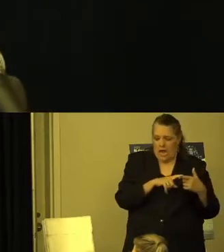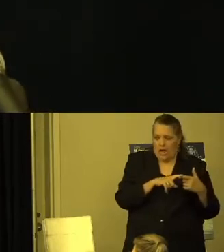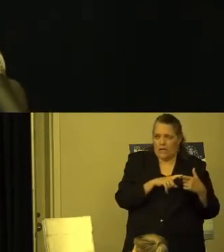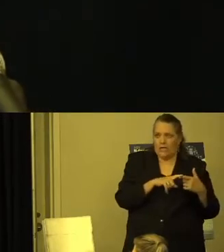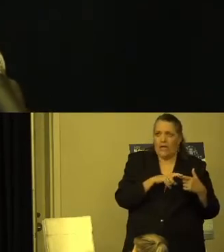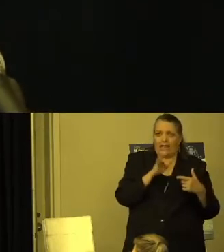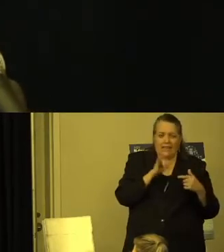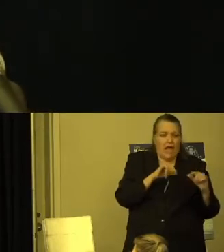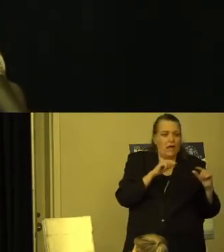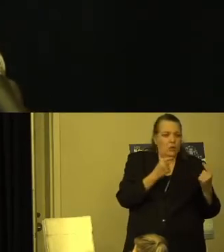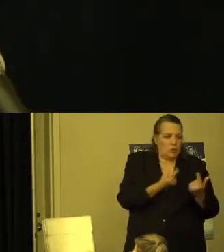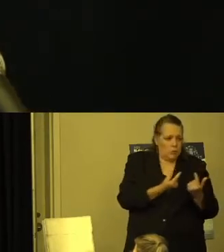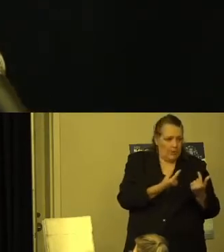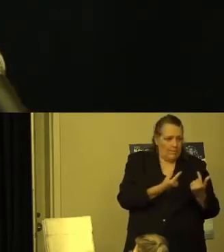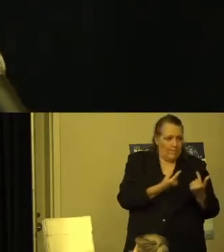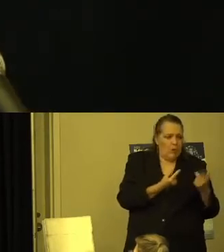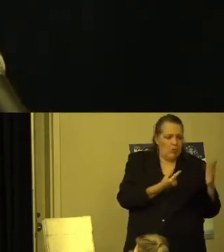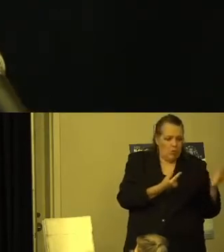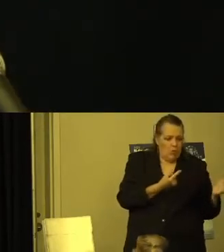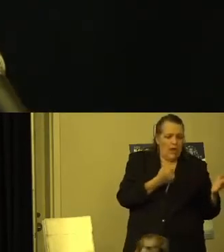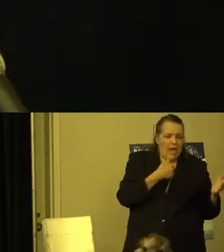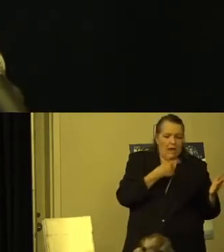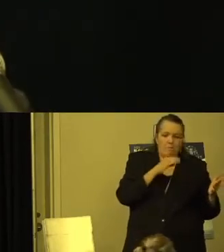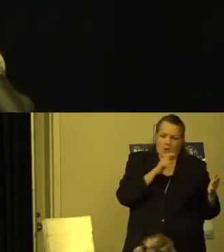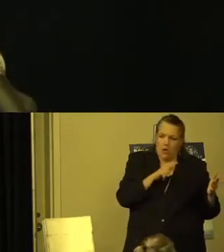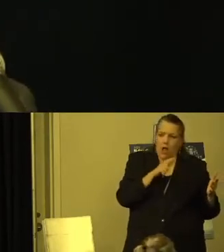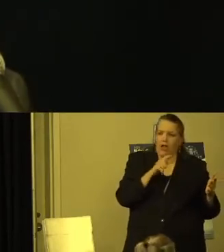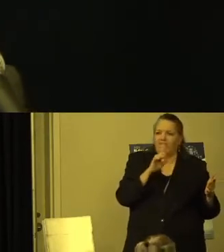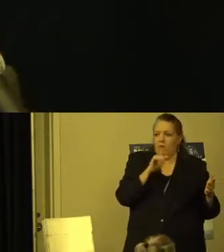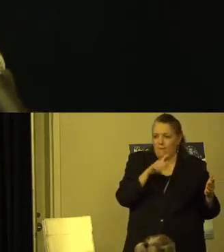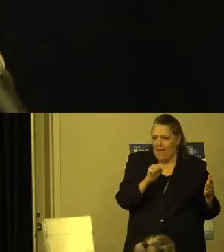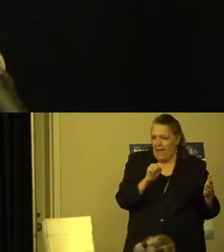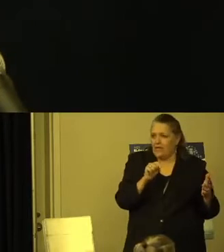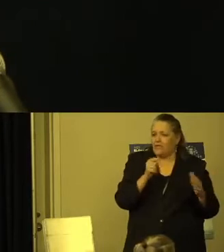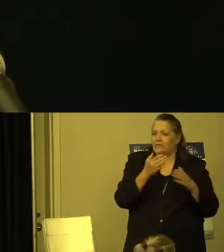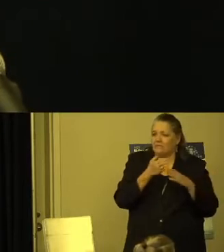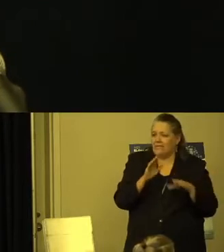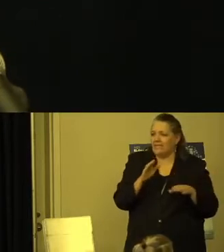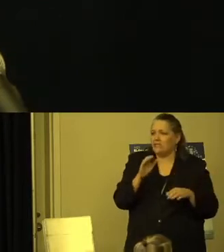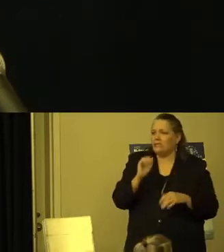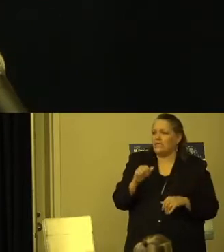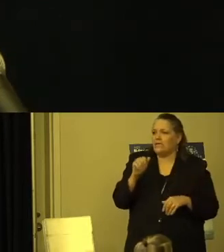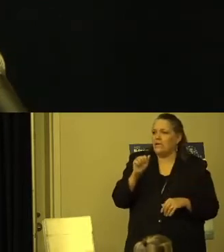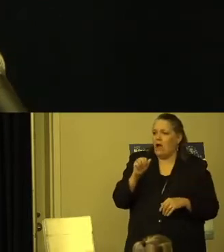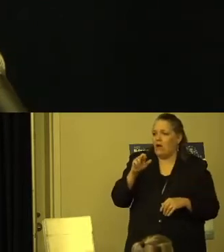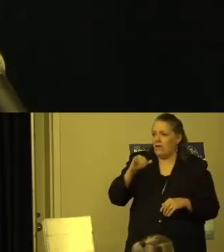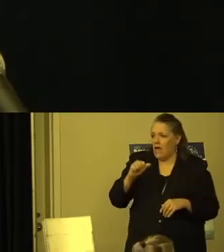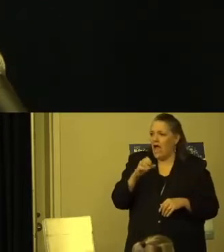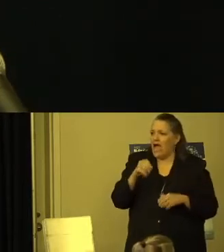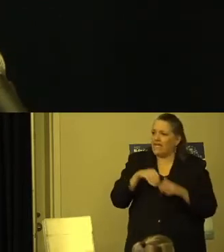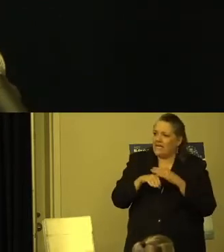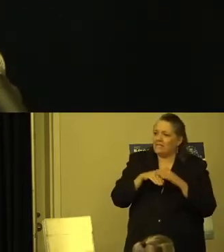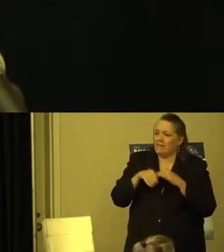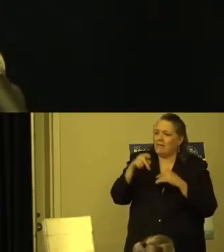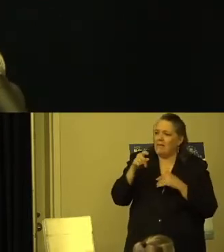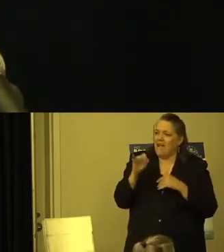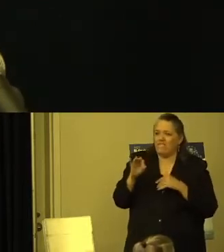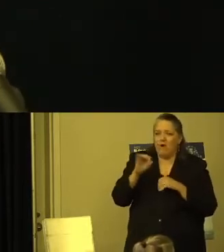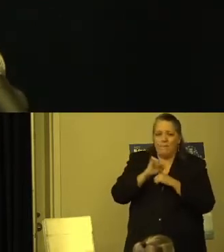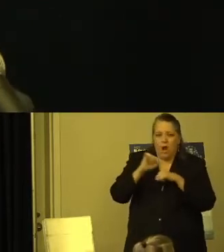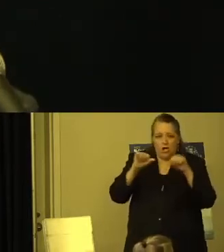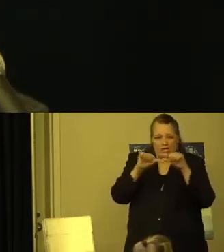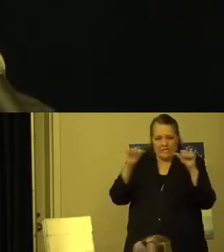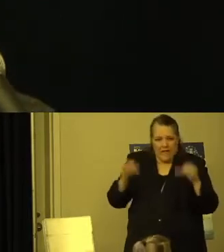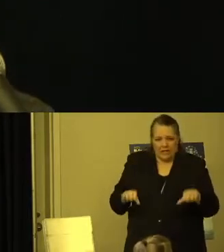That was the group that at the time was the Protocols and Formats Working Group, which split to become the ARIA Working Group and the Accessible Platform Architectures,